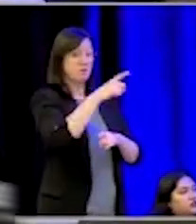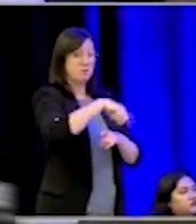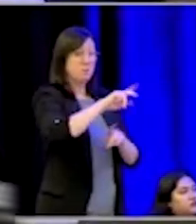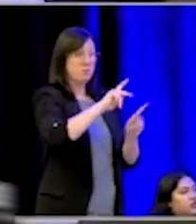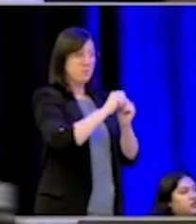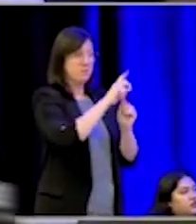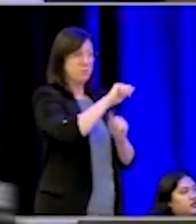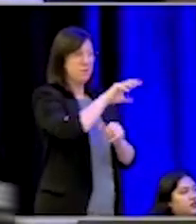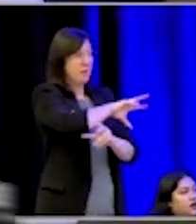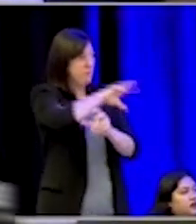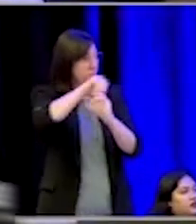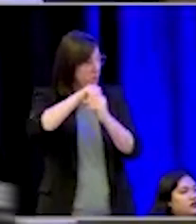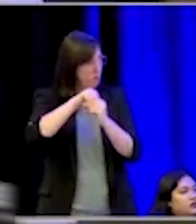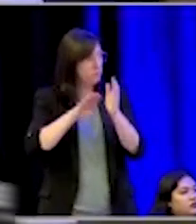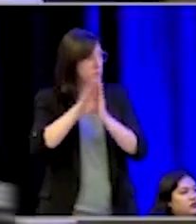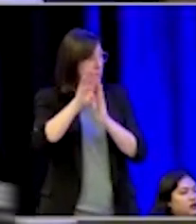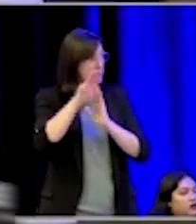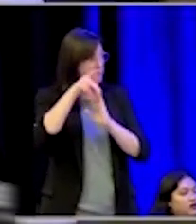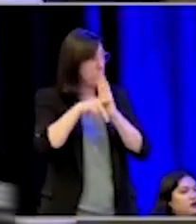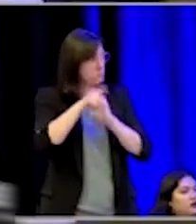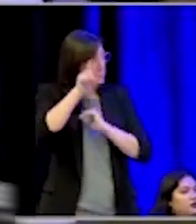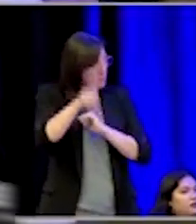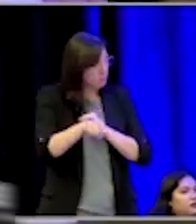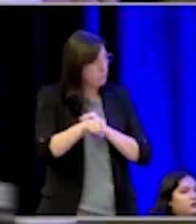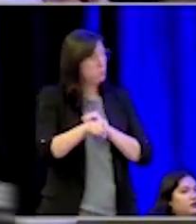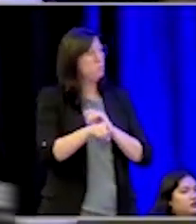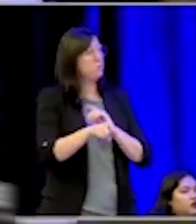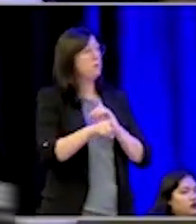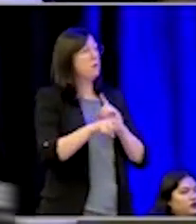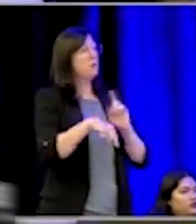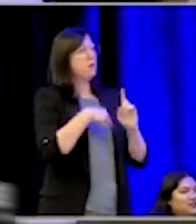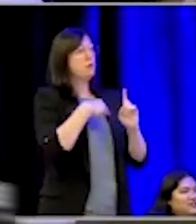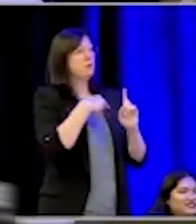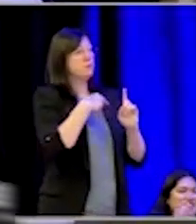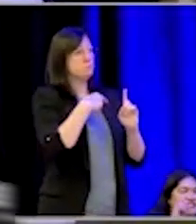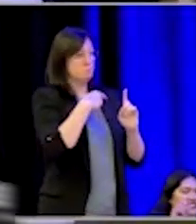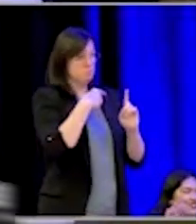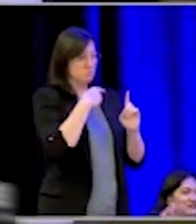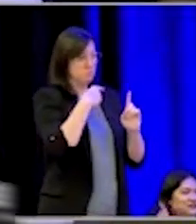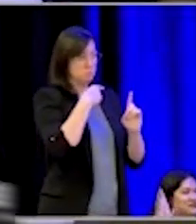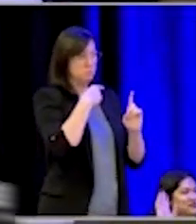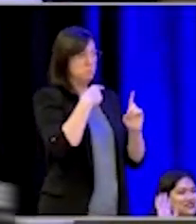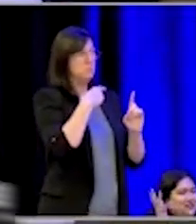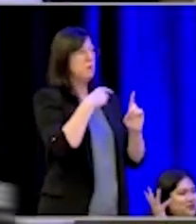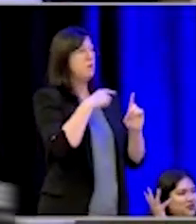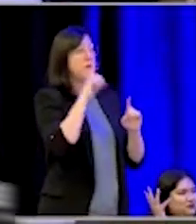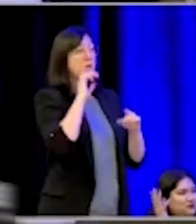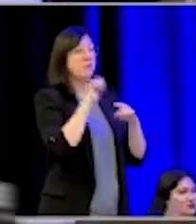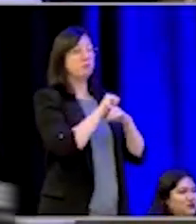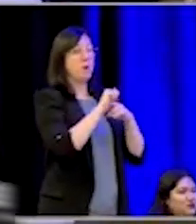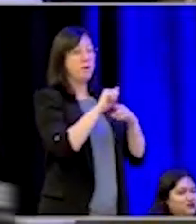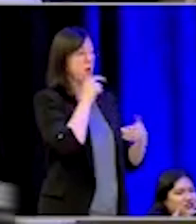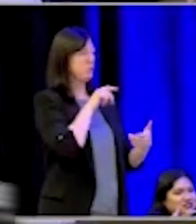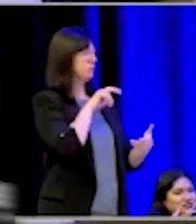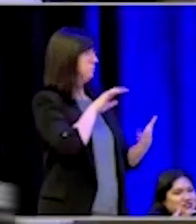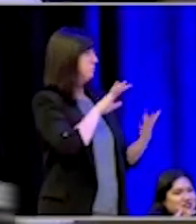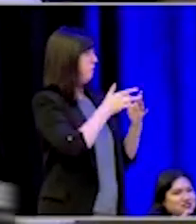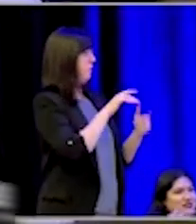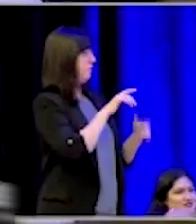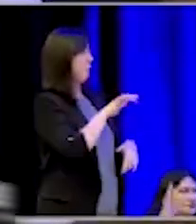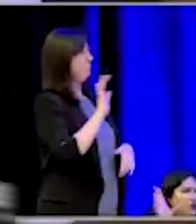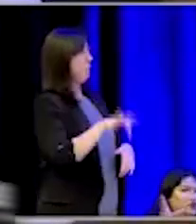are actively making sure that people are not only just clicking through said module or